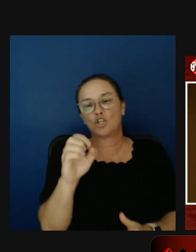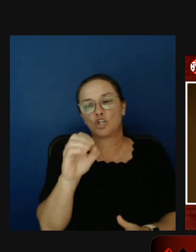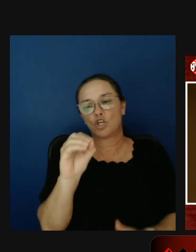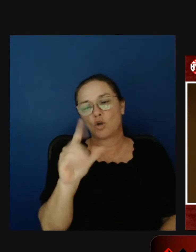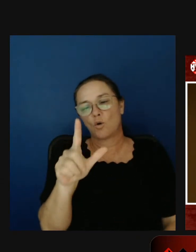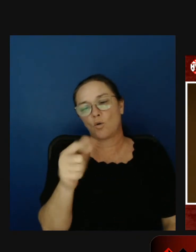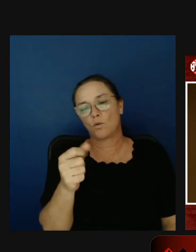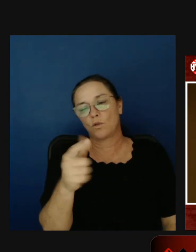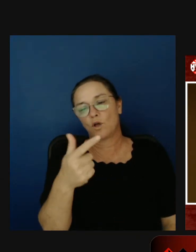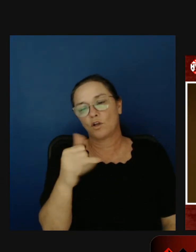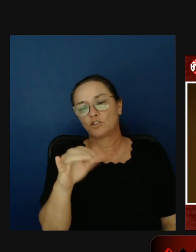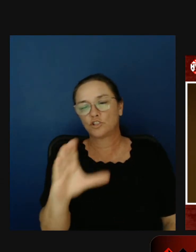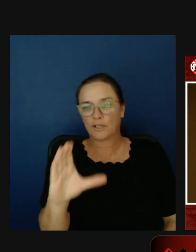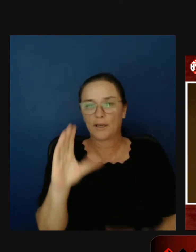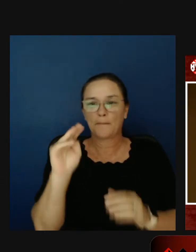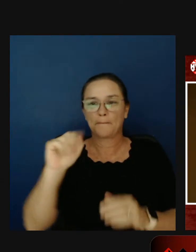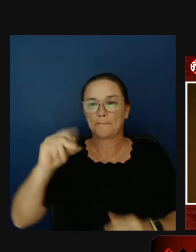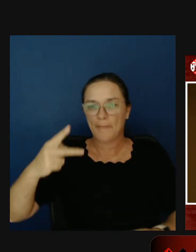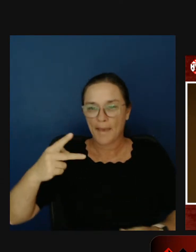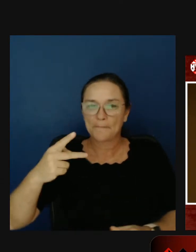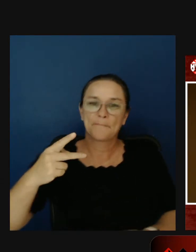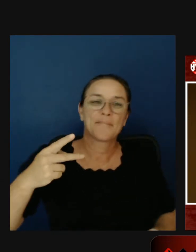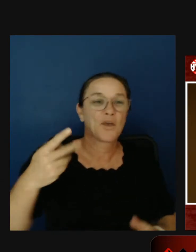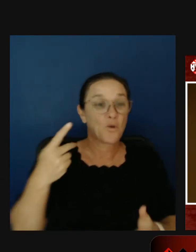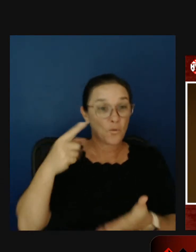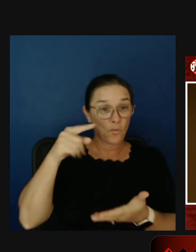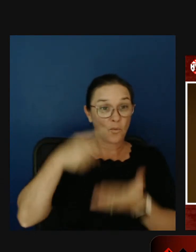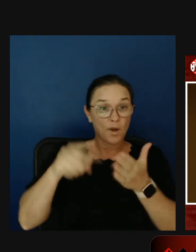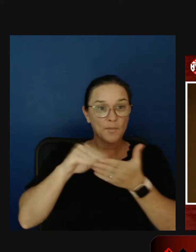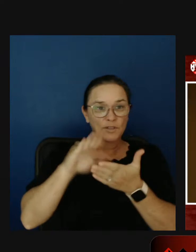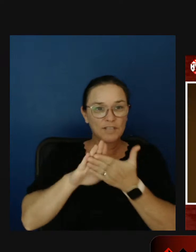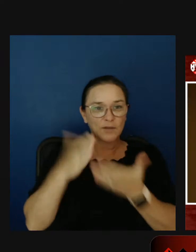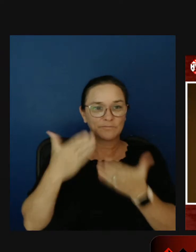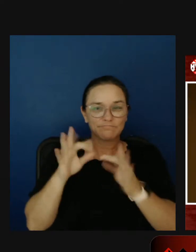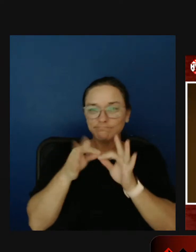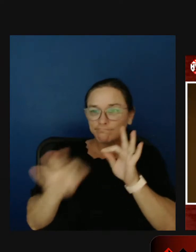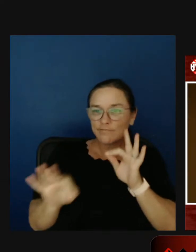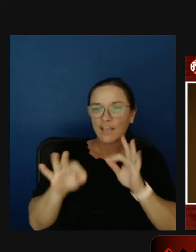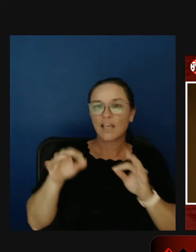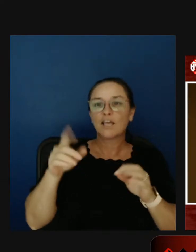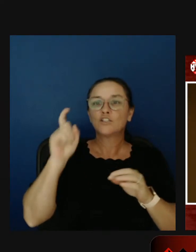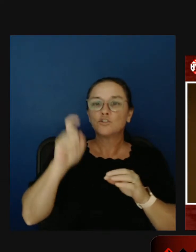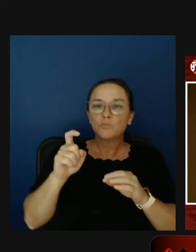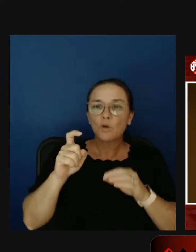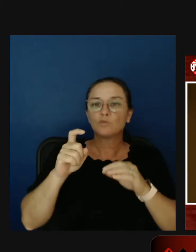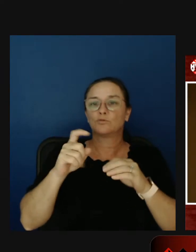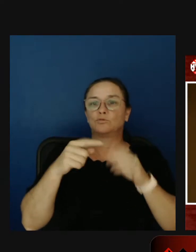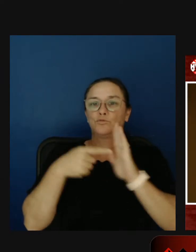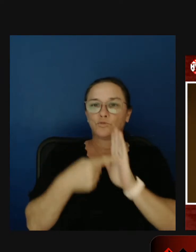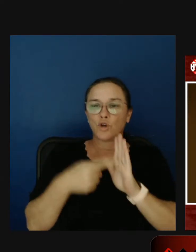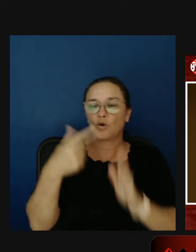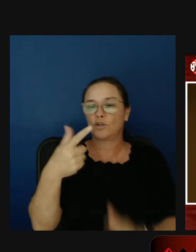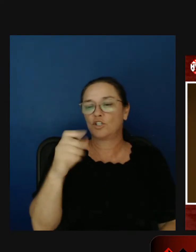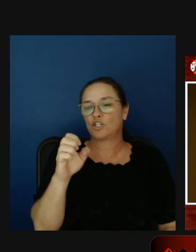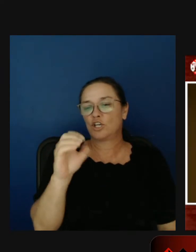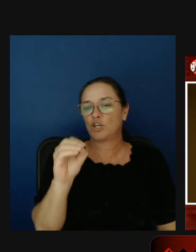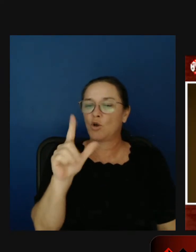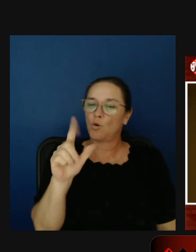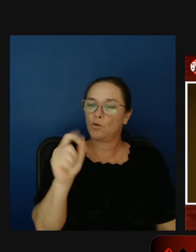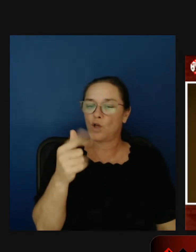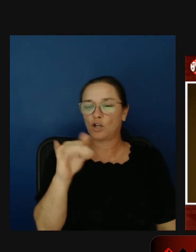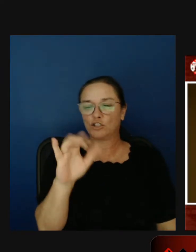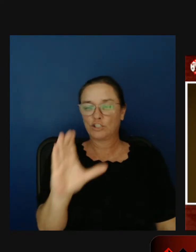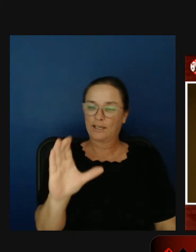I put down might be very simplistic. It is meant to show geologic features. Okay, well, what does that mean,